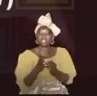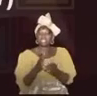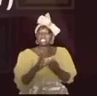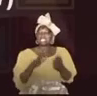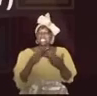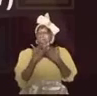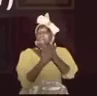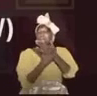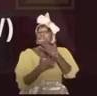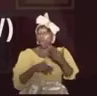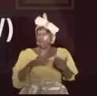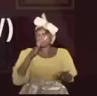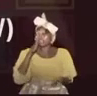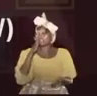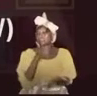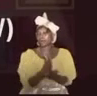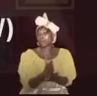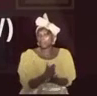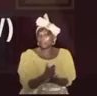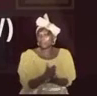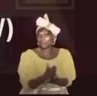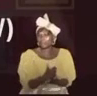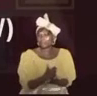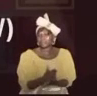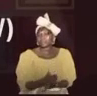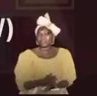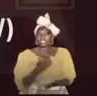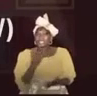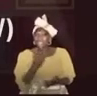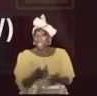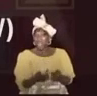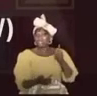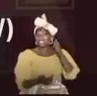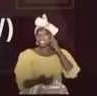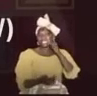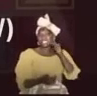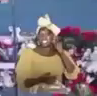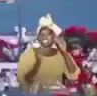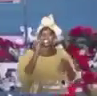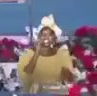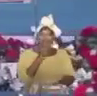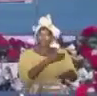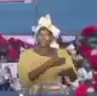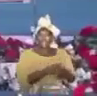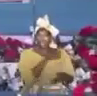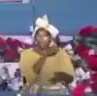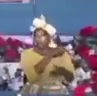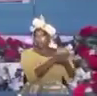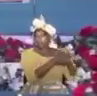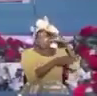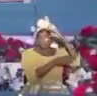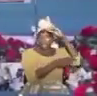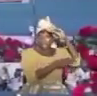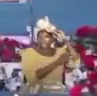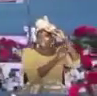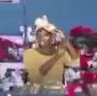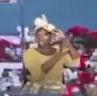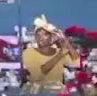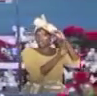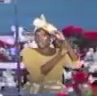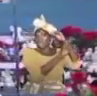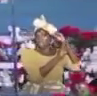blood ceased. Now, the point is that the daughter of Jairus was 12 years old, the one who was